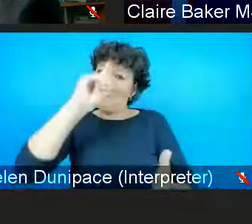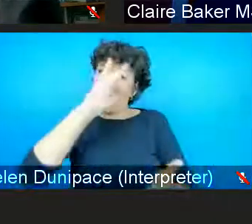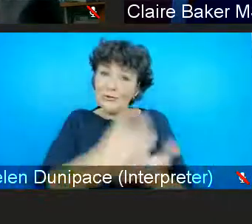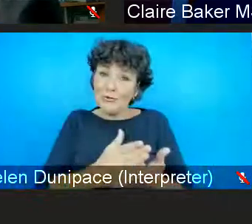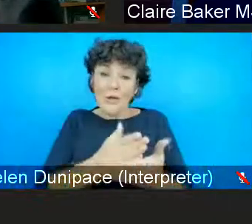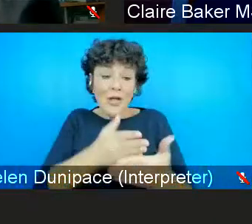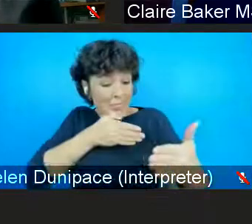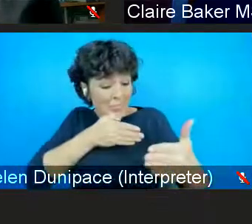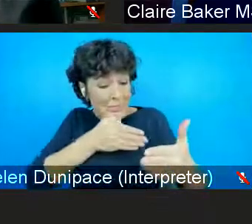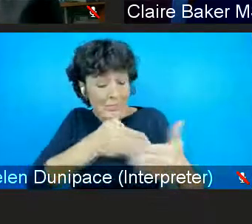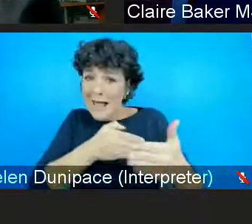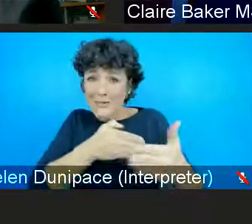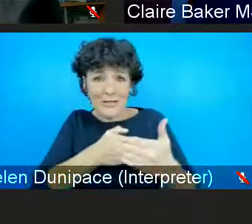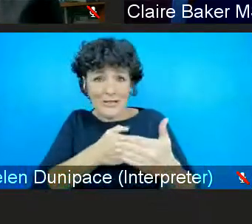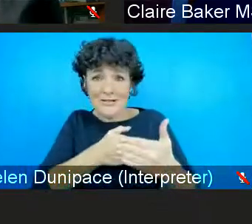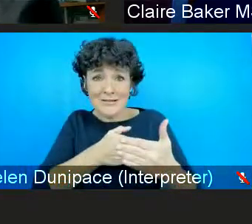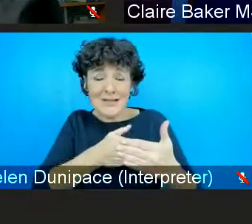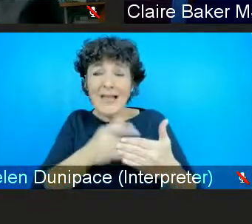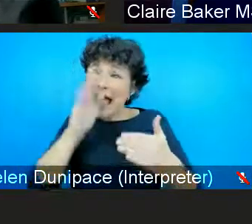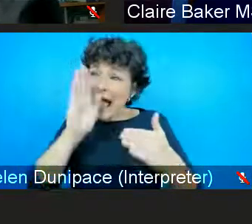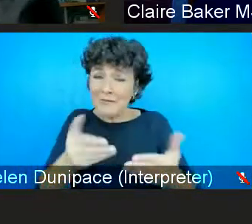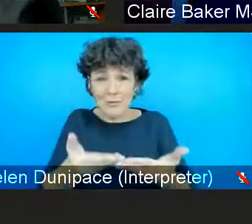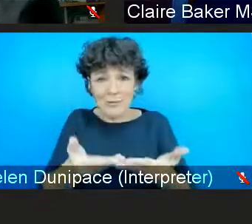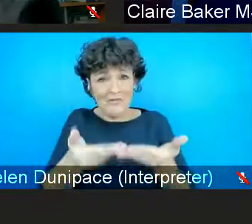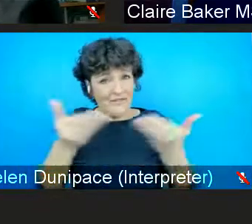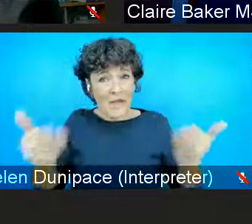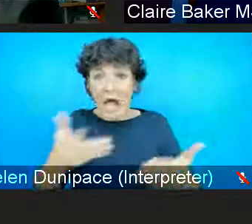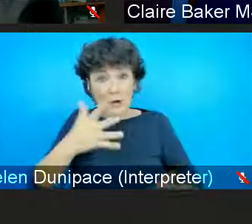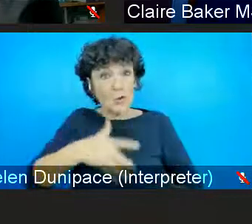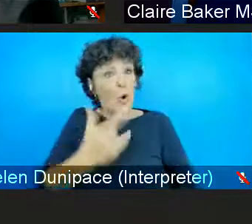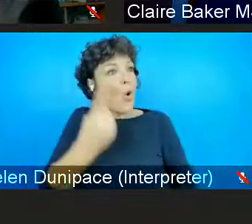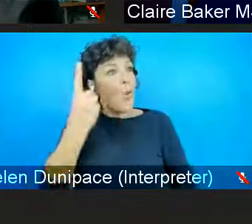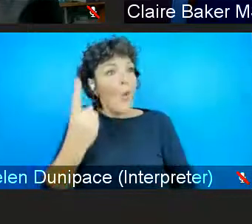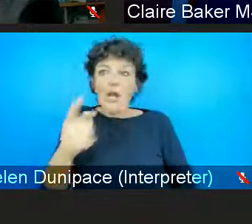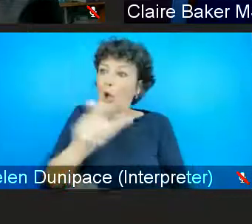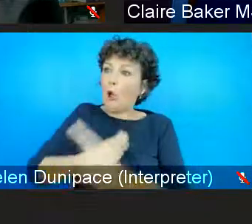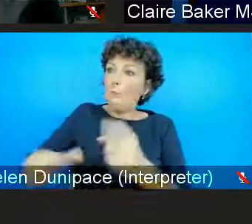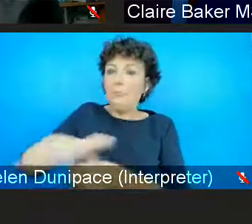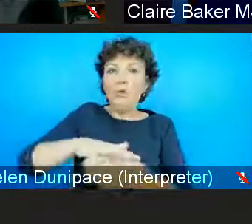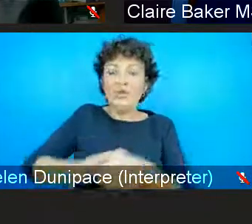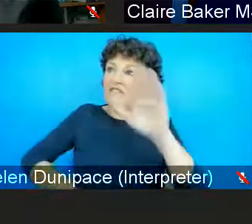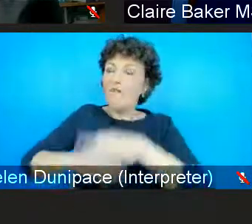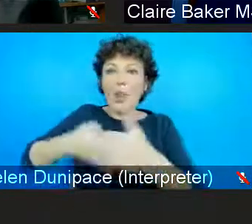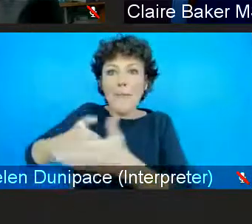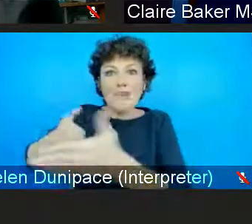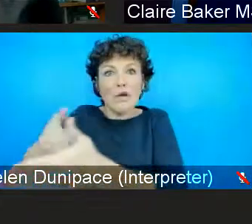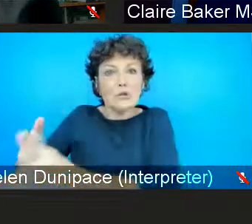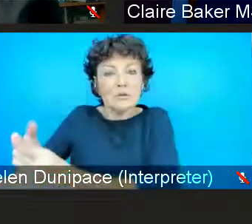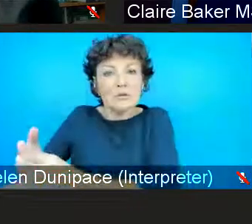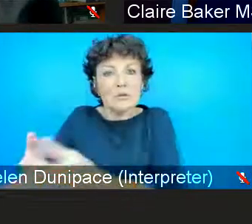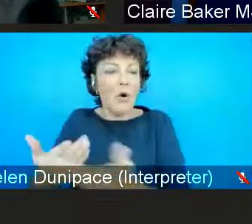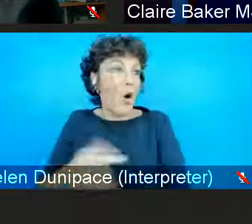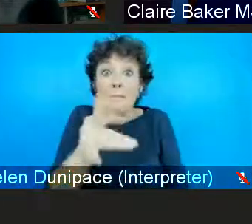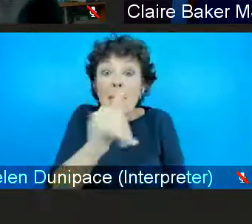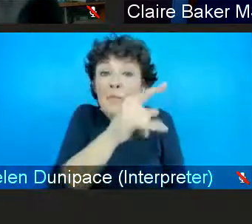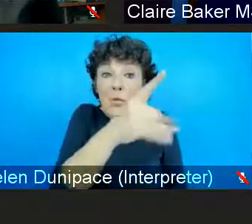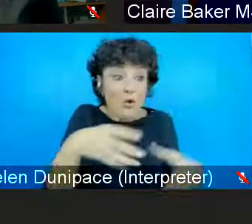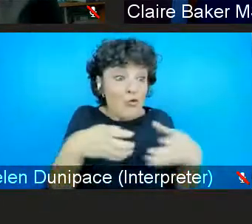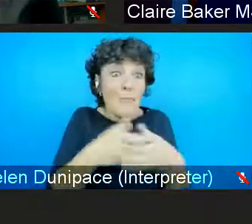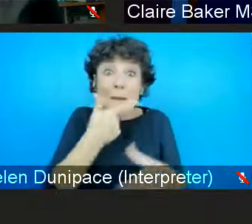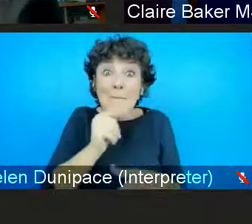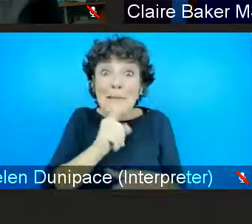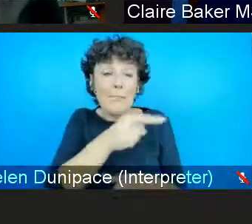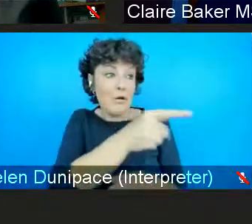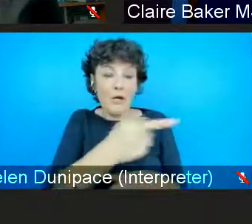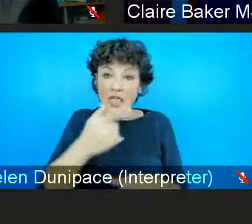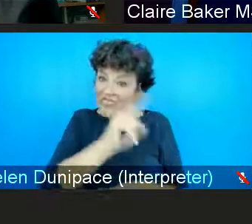fairly and it doesn't, you know, fall unfairly on particular groups of people, depending on the kind of jobs they do or where they live